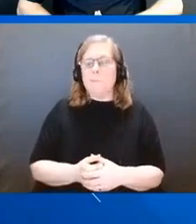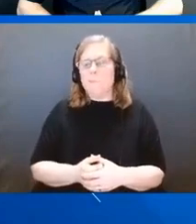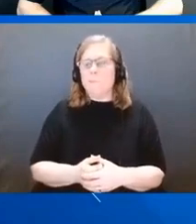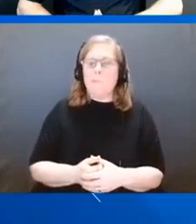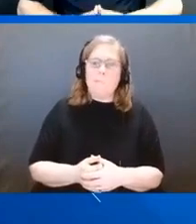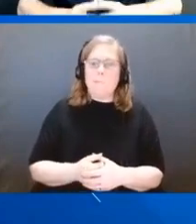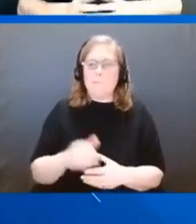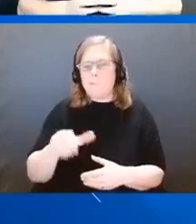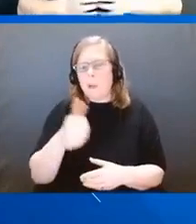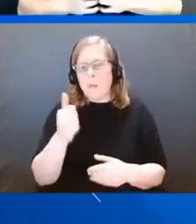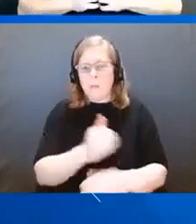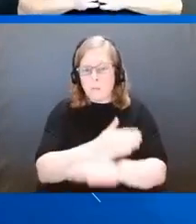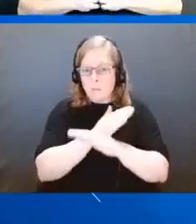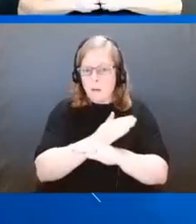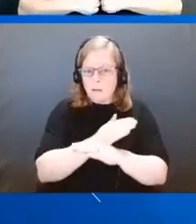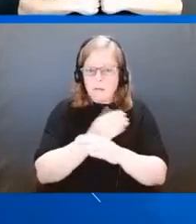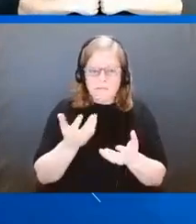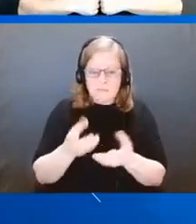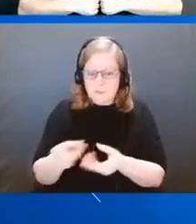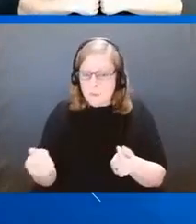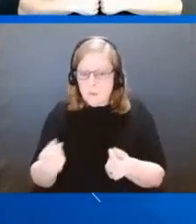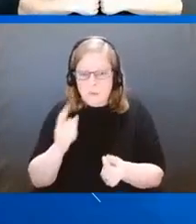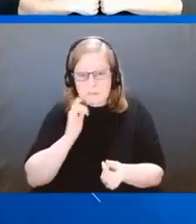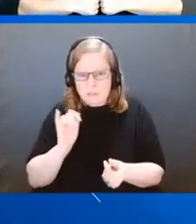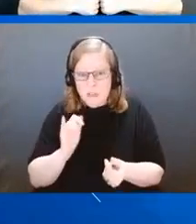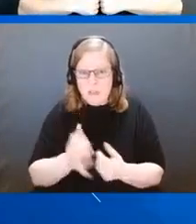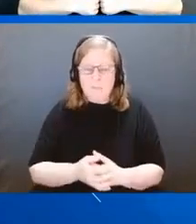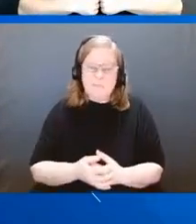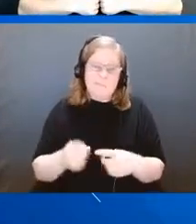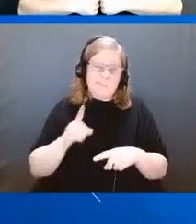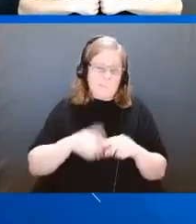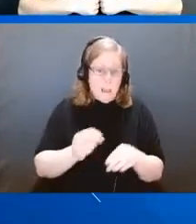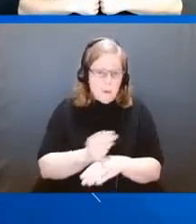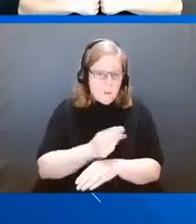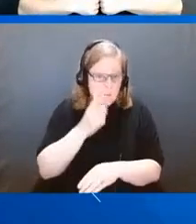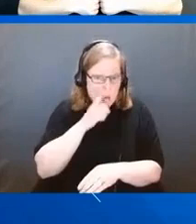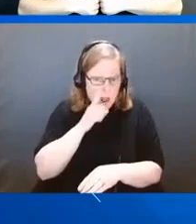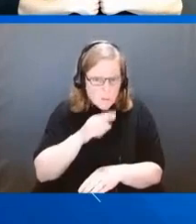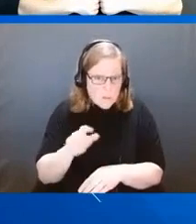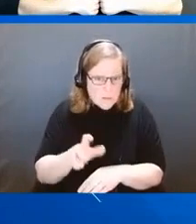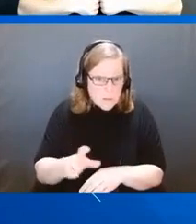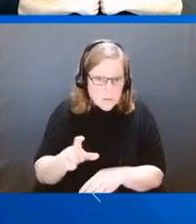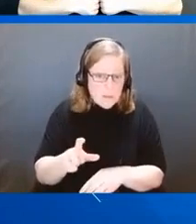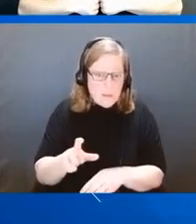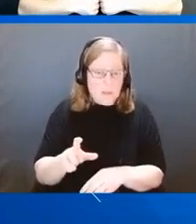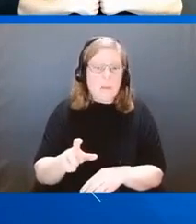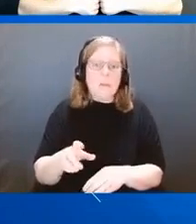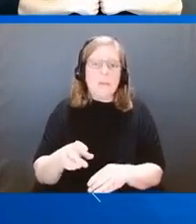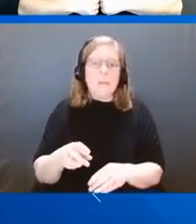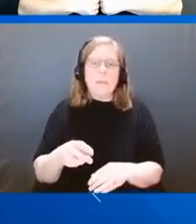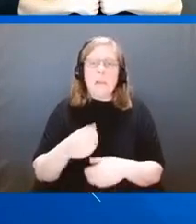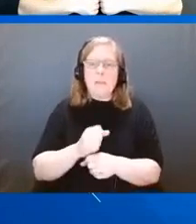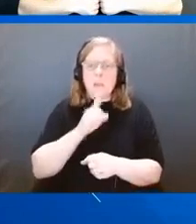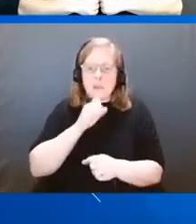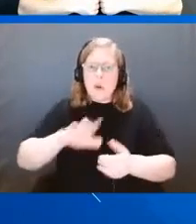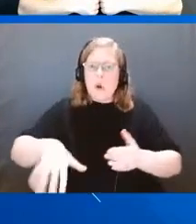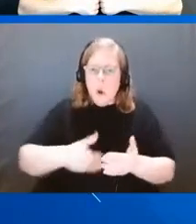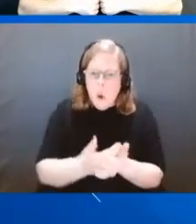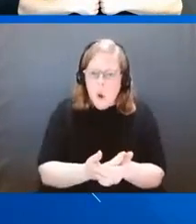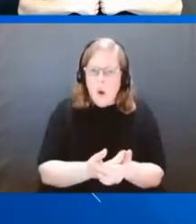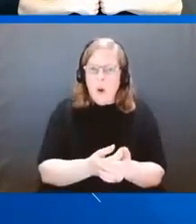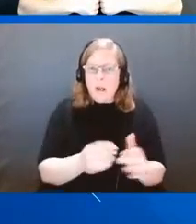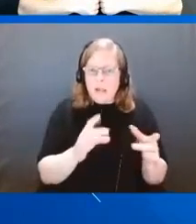Some roadblocks and solutions. Unable to use a mouse. You have to ensure that all controls, your buttons, links, radio